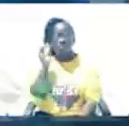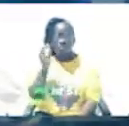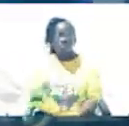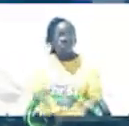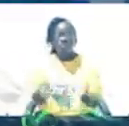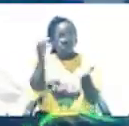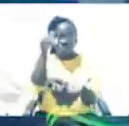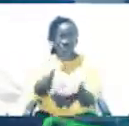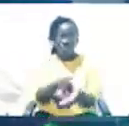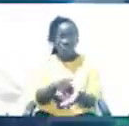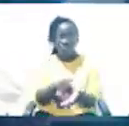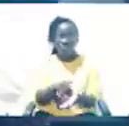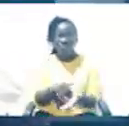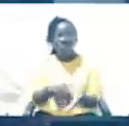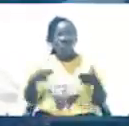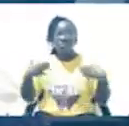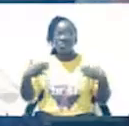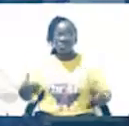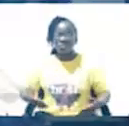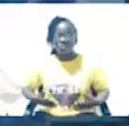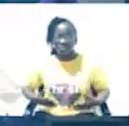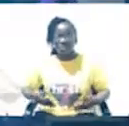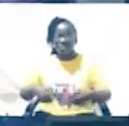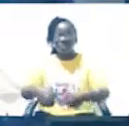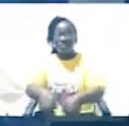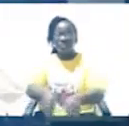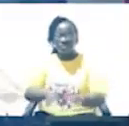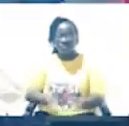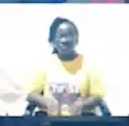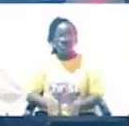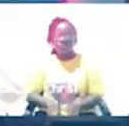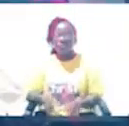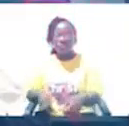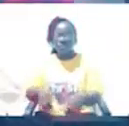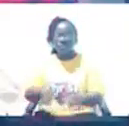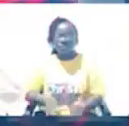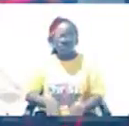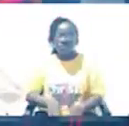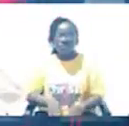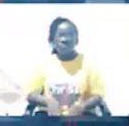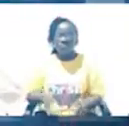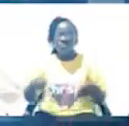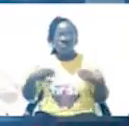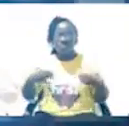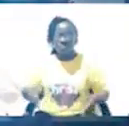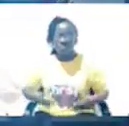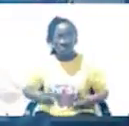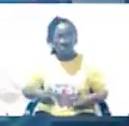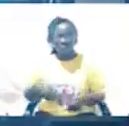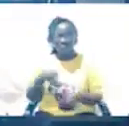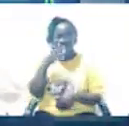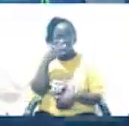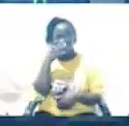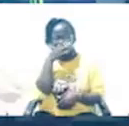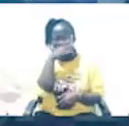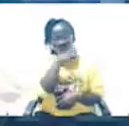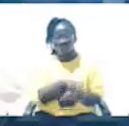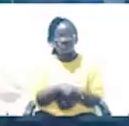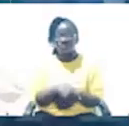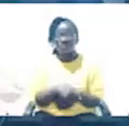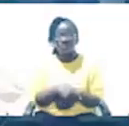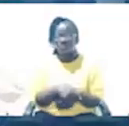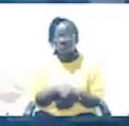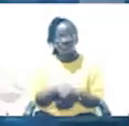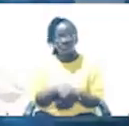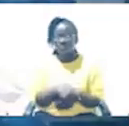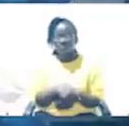The funeral is completed. The corpse has begun to decompose. The situation was